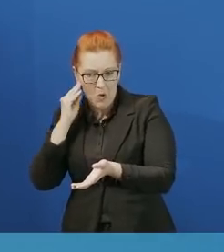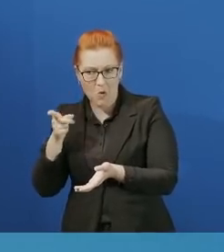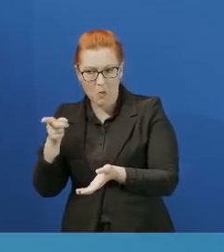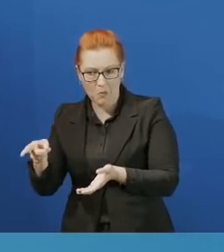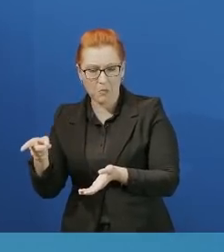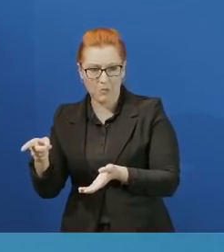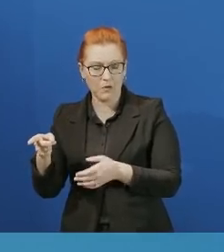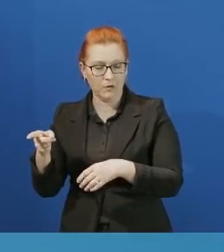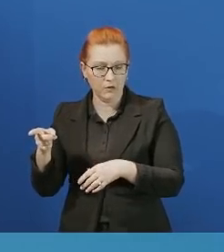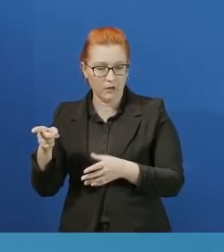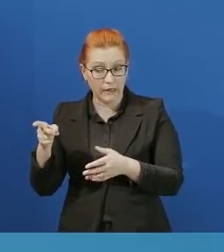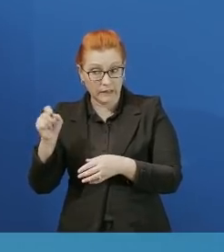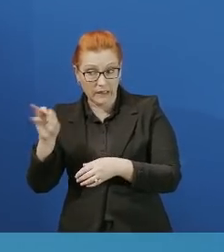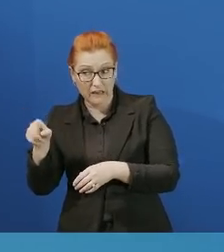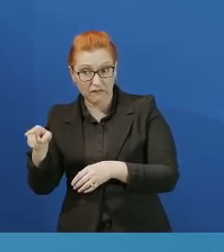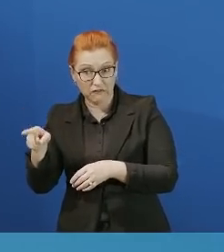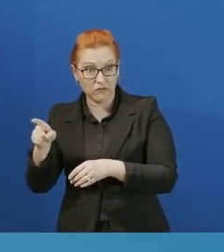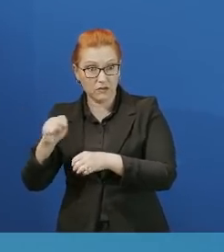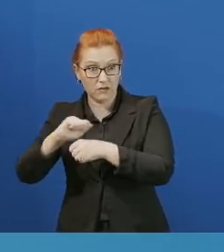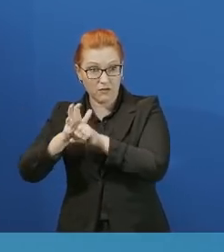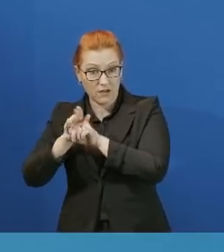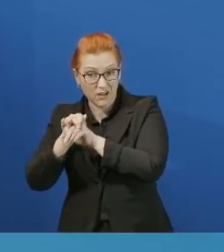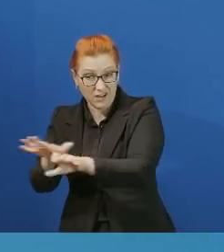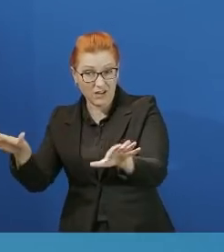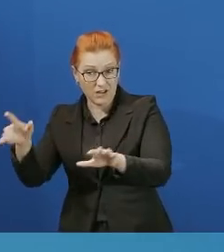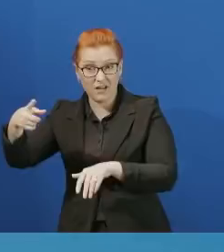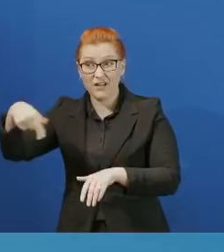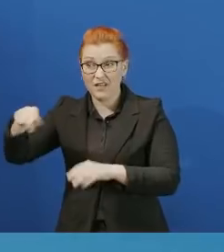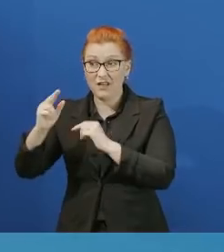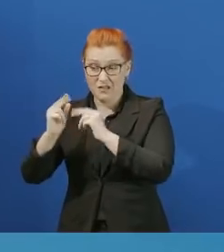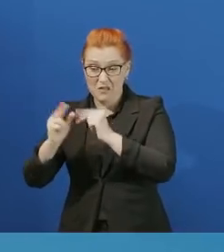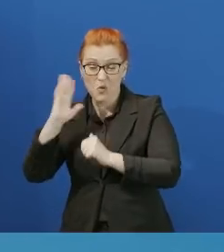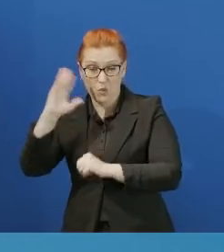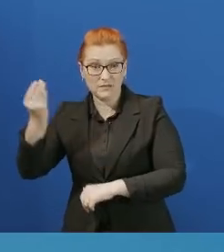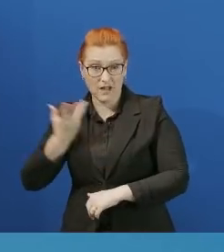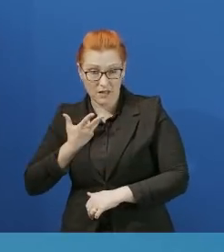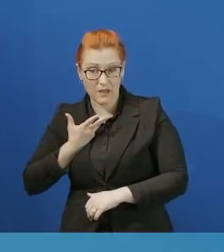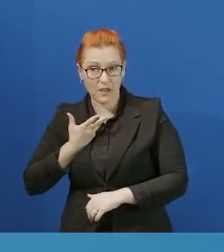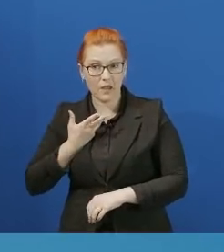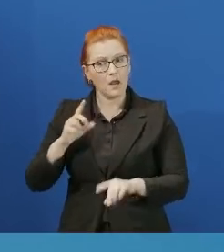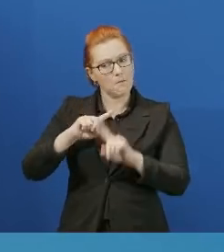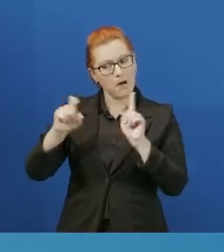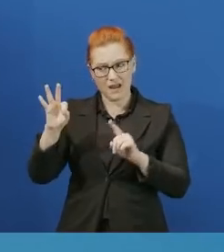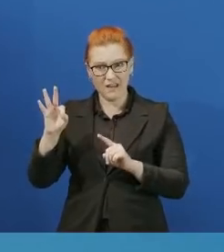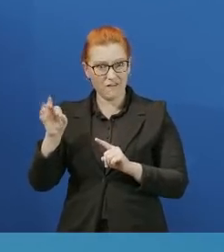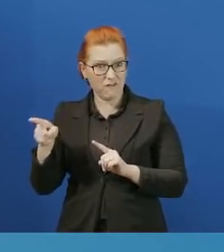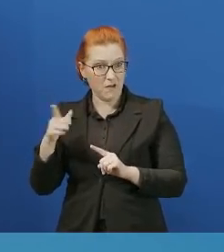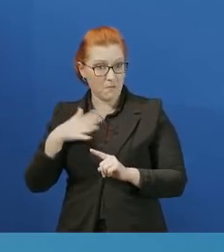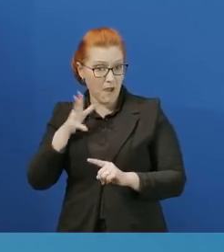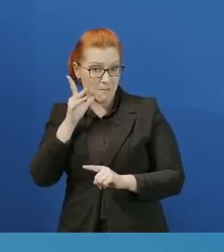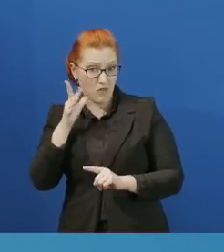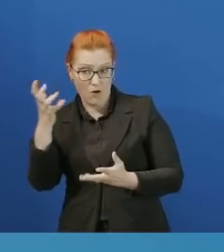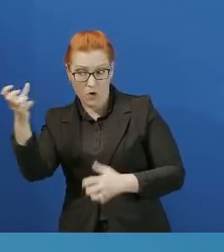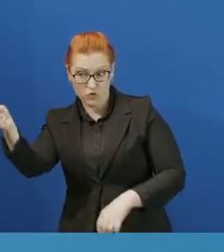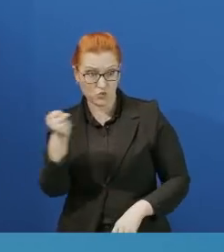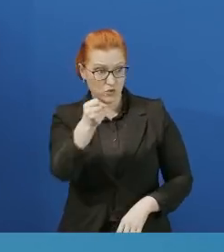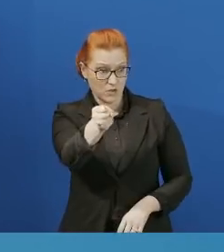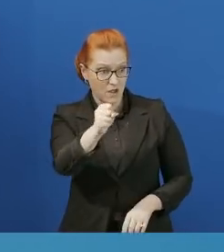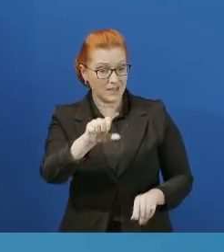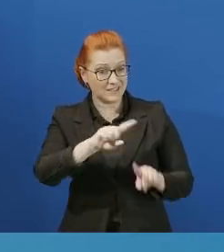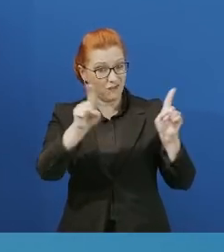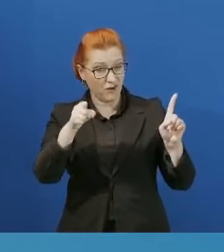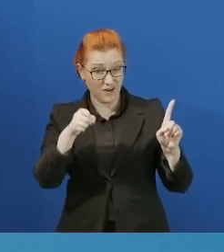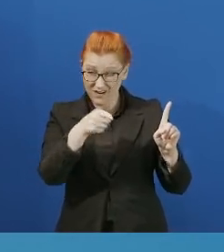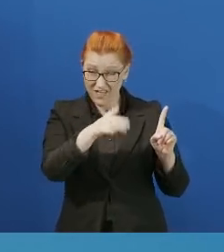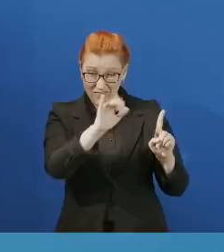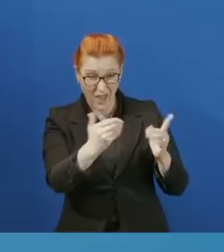right, and do they have to answer how many cases they've had in that facility? So I would talk to the administration. I don't know